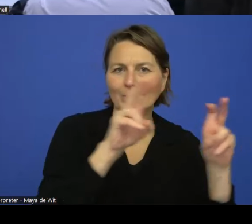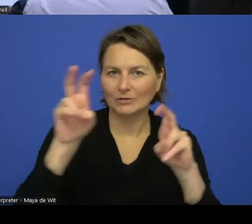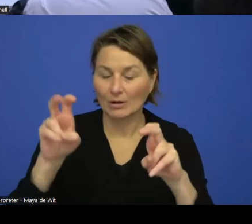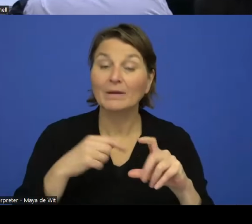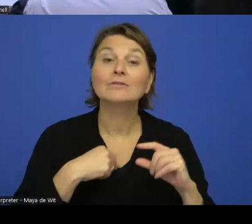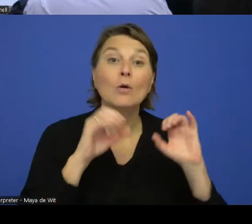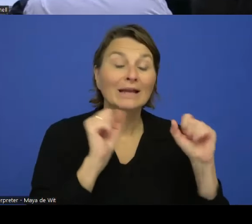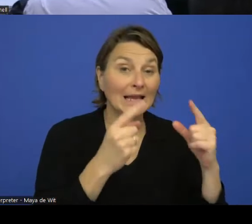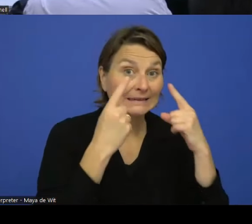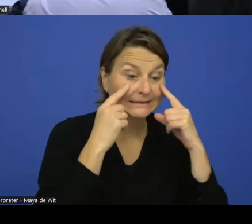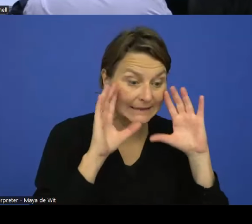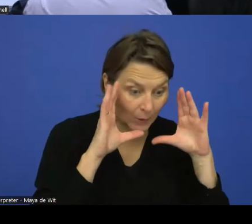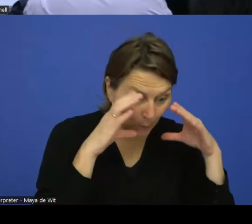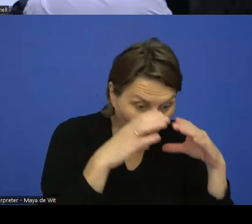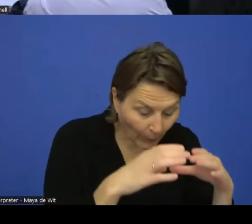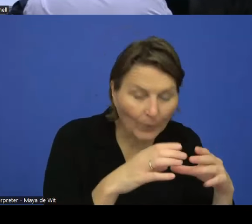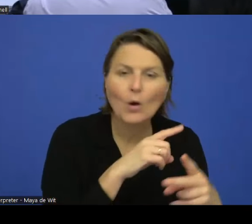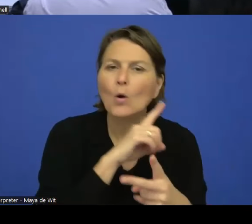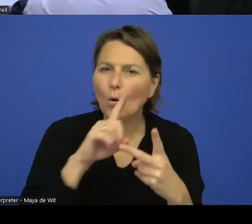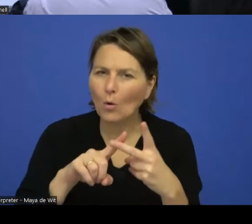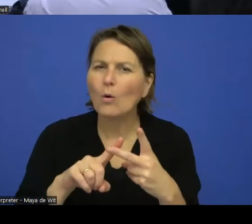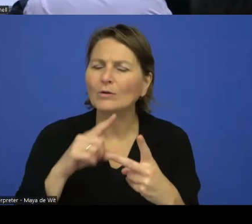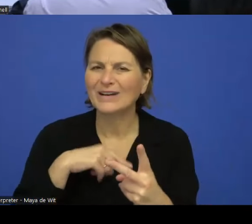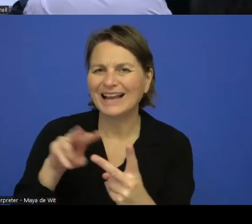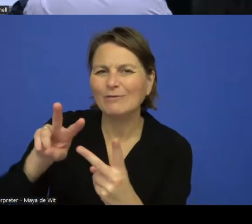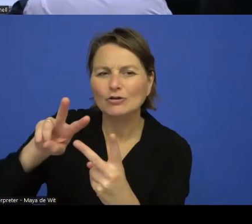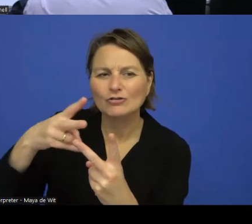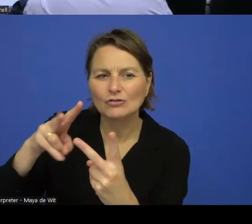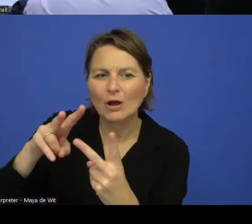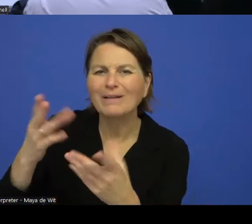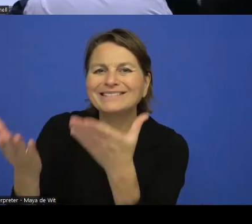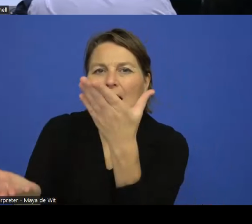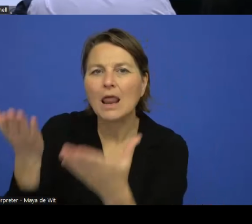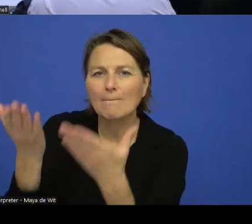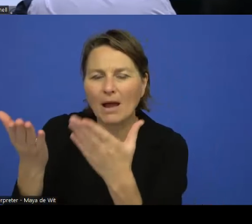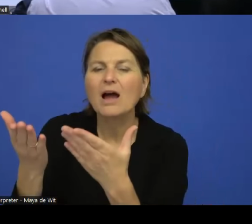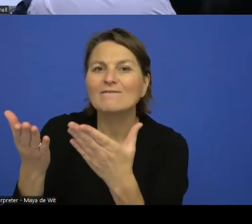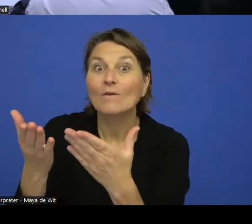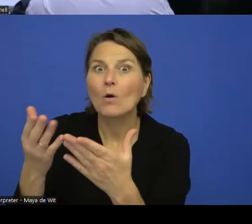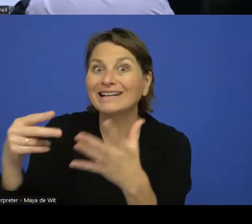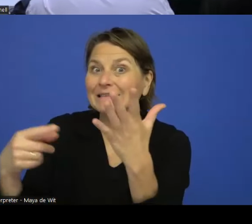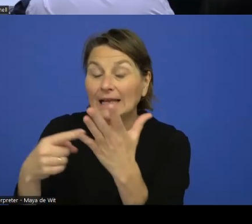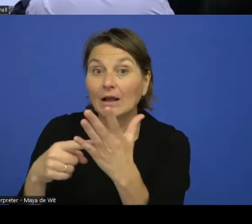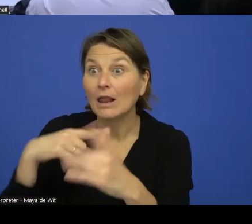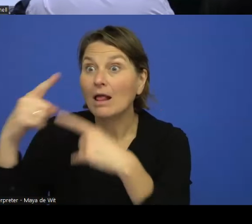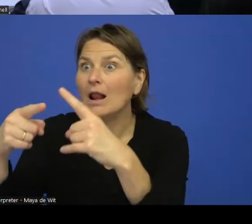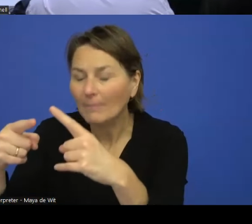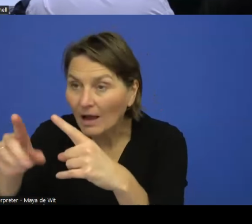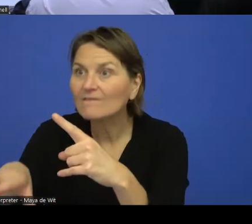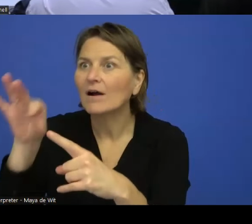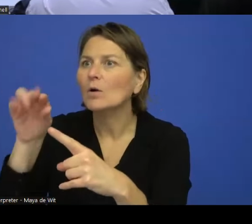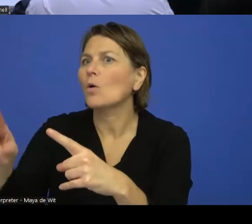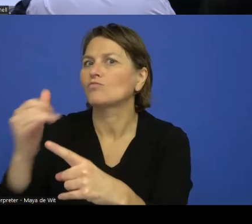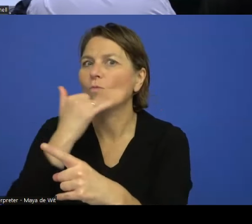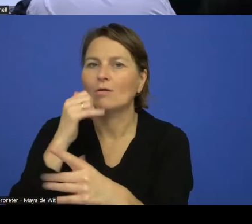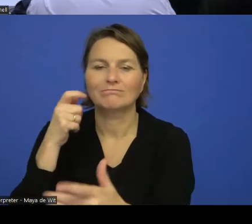engineering ethics. I'll look at some of the issues that you can experience as an engineer doing multidisciplinary work, and then I'll finish by talking a little